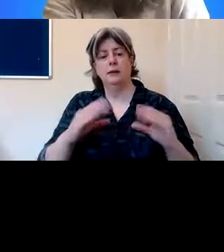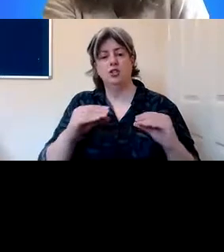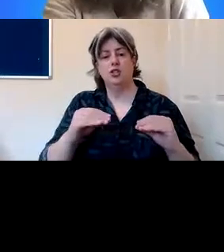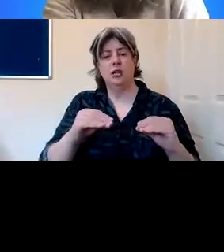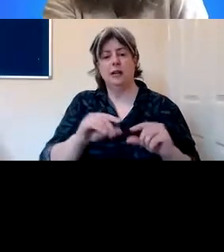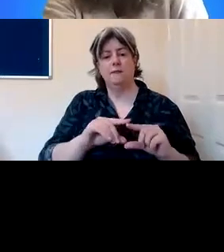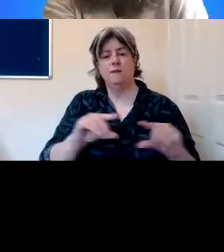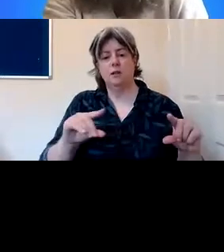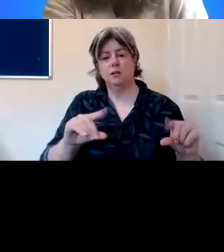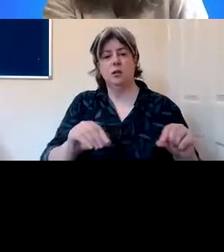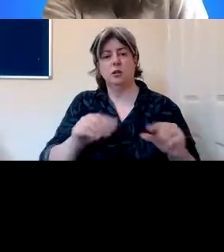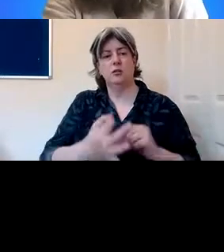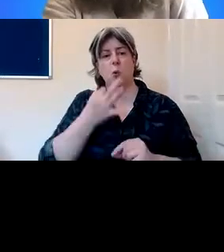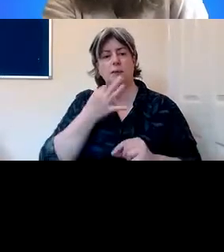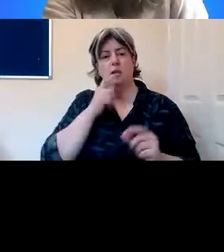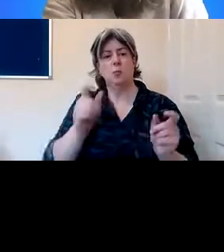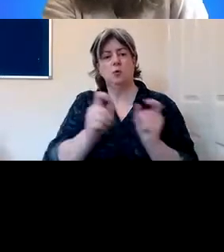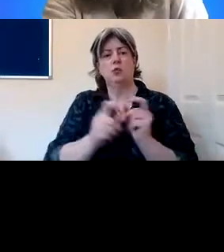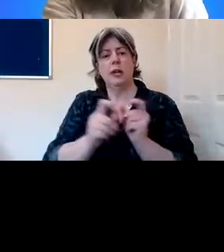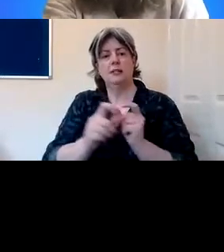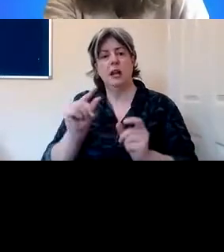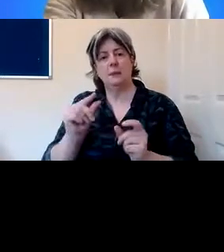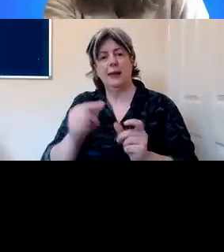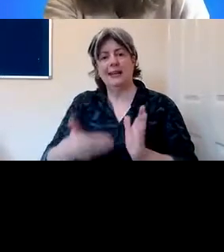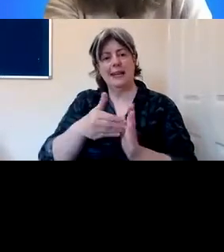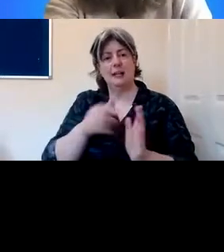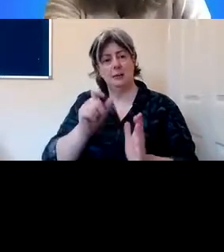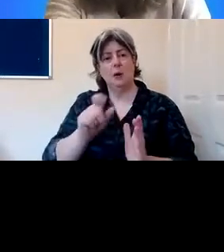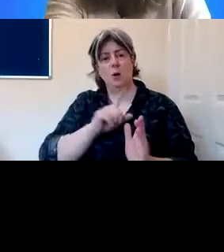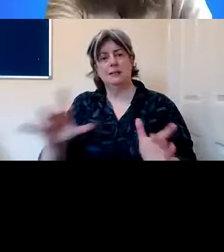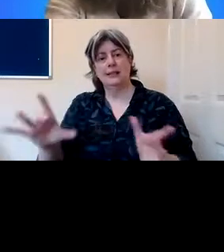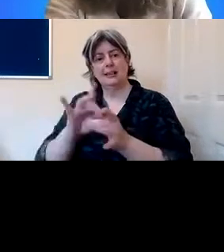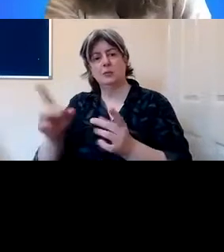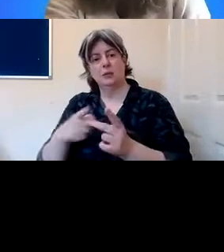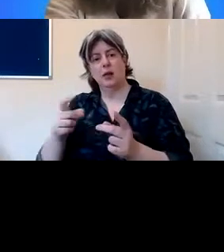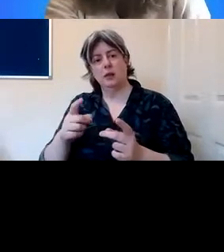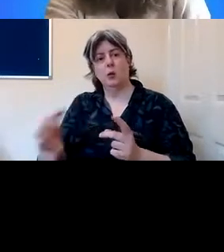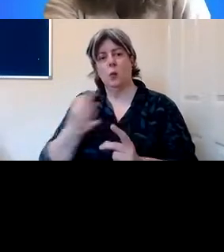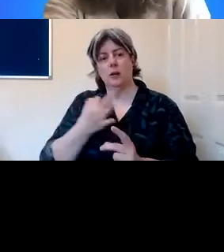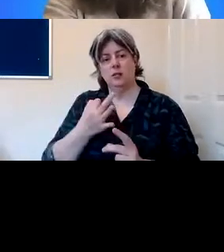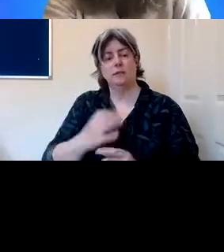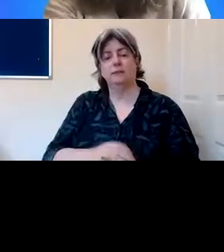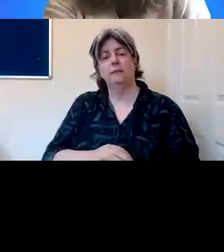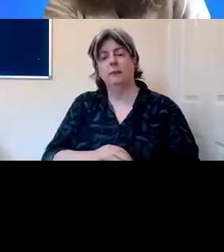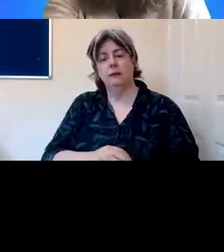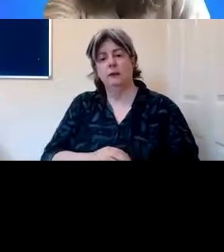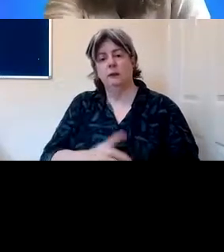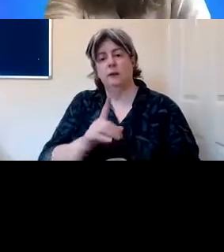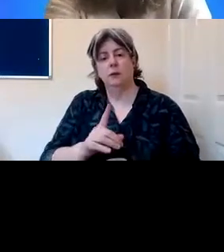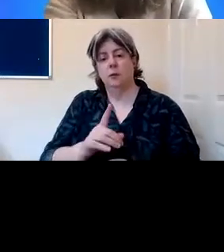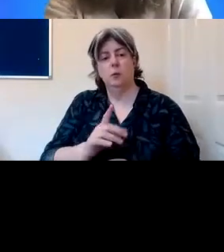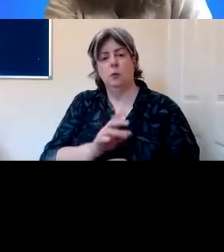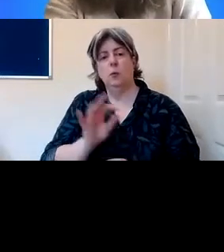paraphrase a little bit and add a little bit to it because it kind of combines another question that we've already received. So this question is going